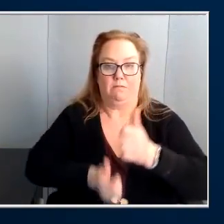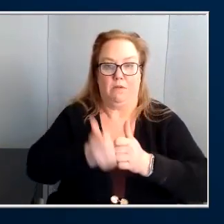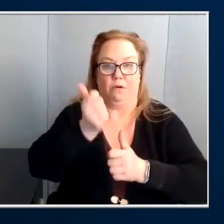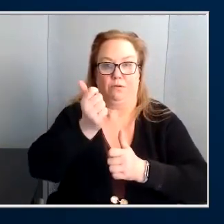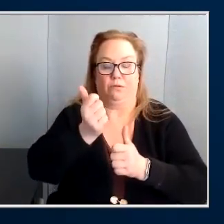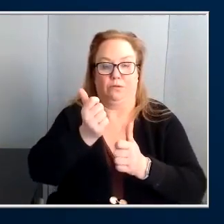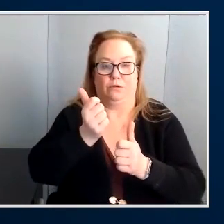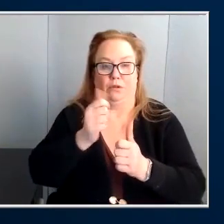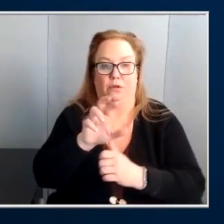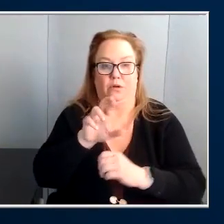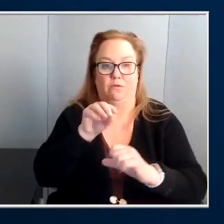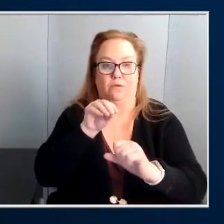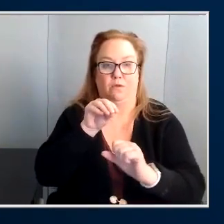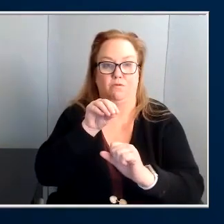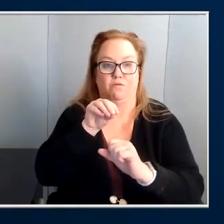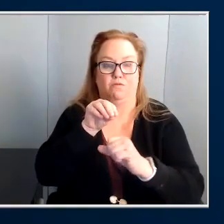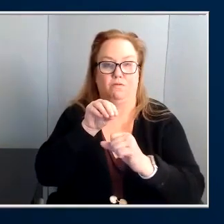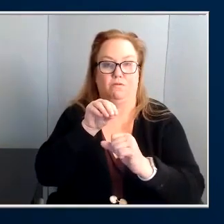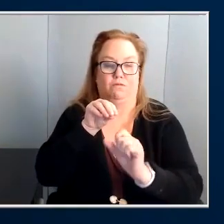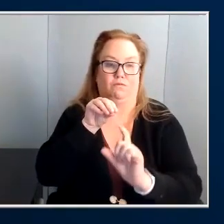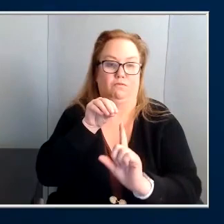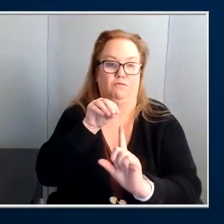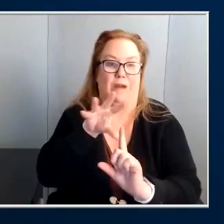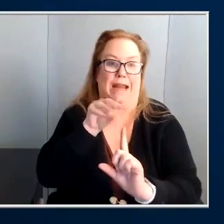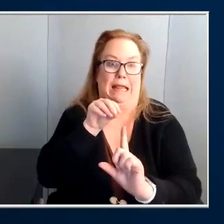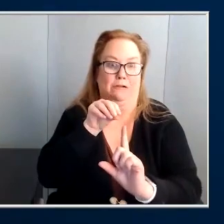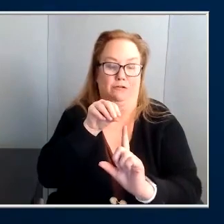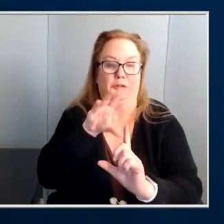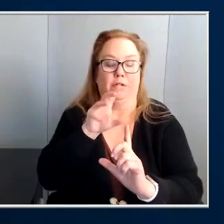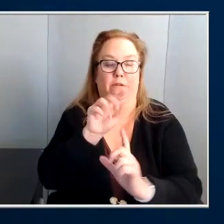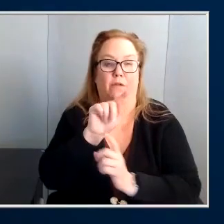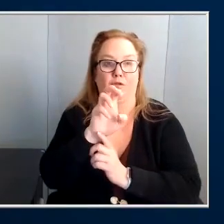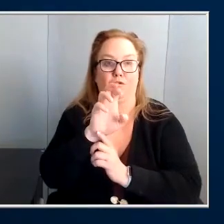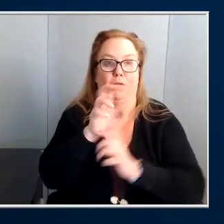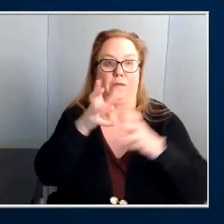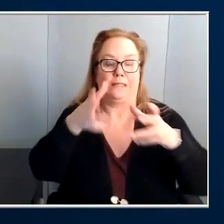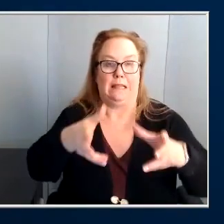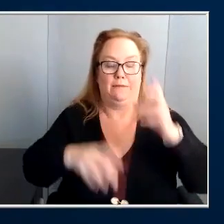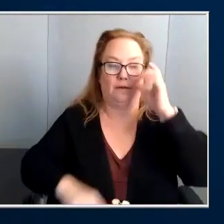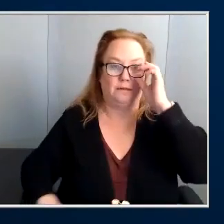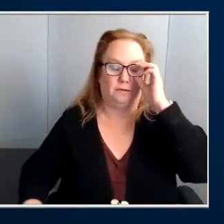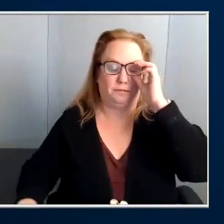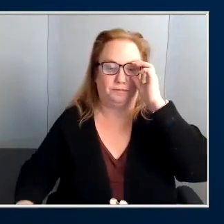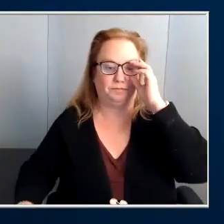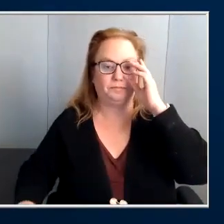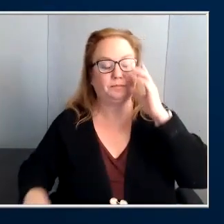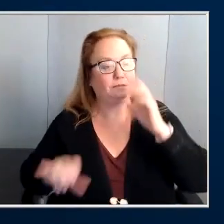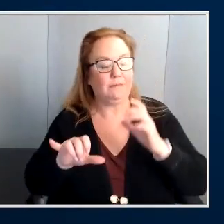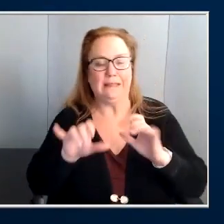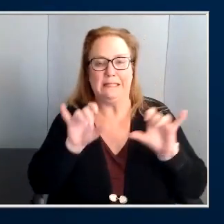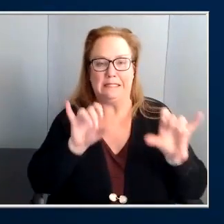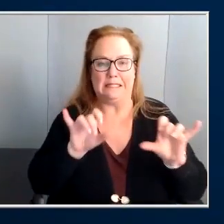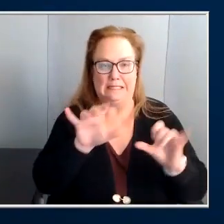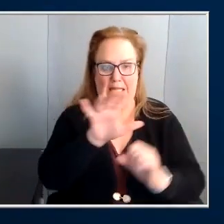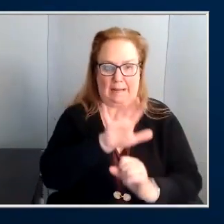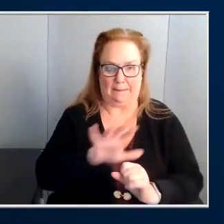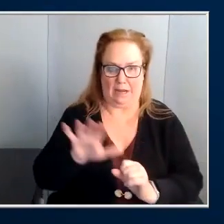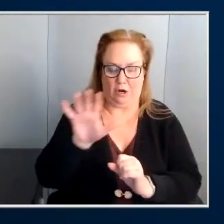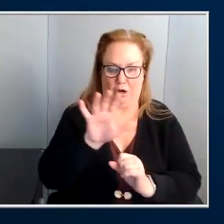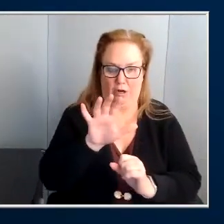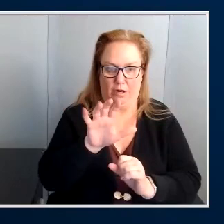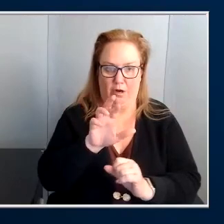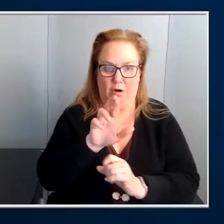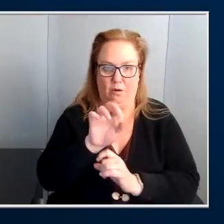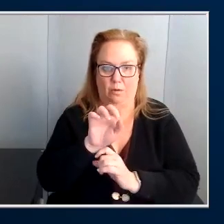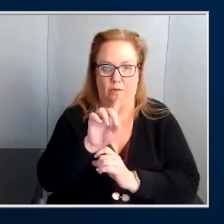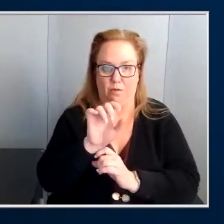that that tumor might be left behind, rather. That's the same area that's treated with